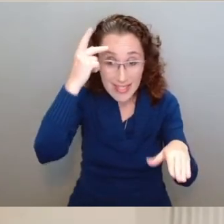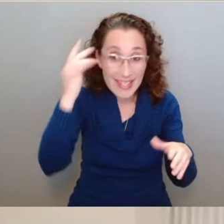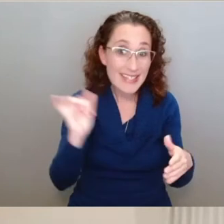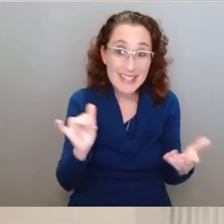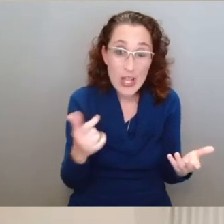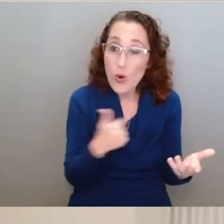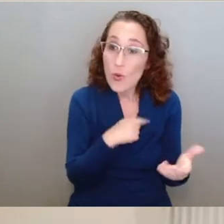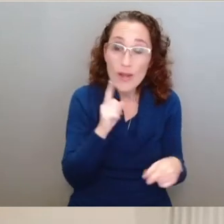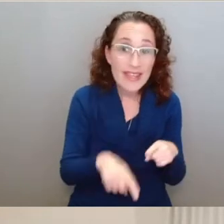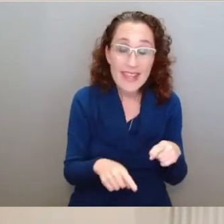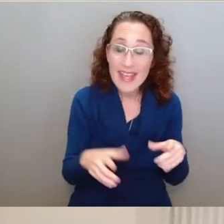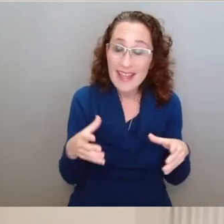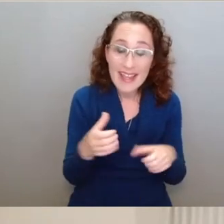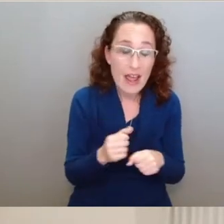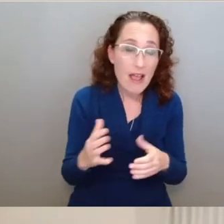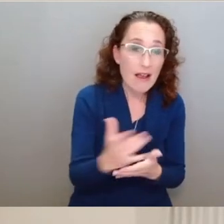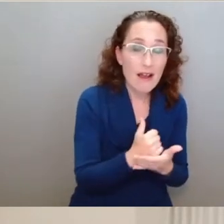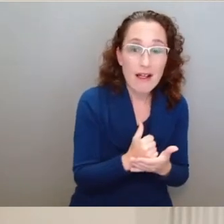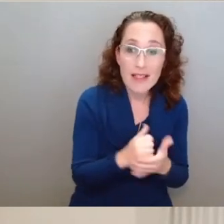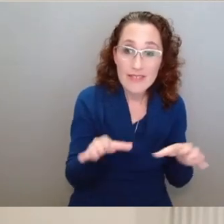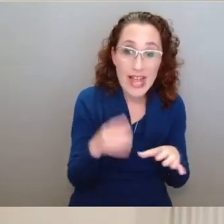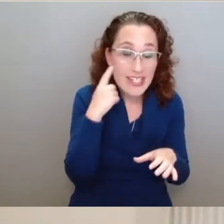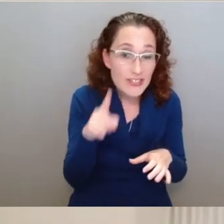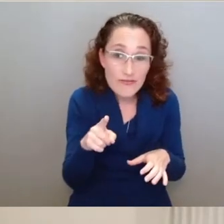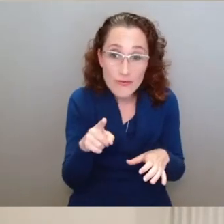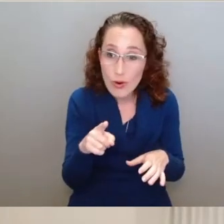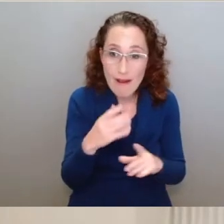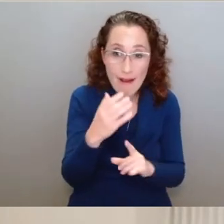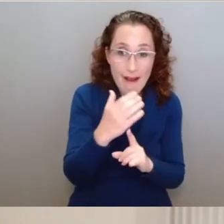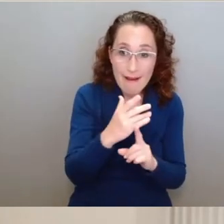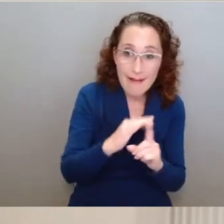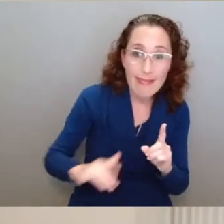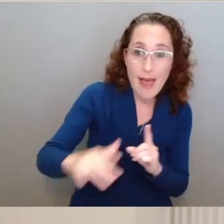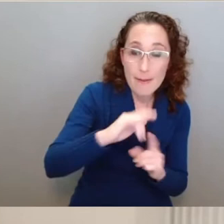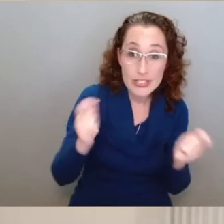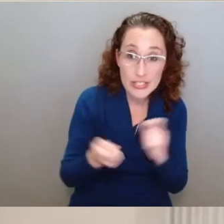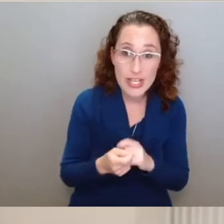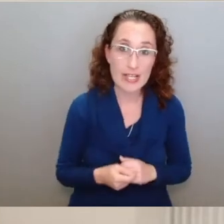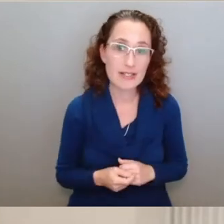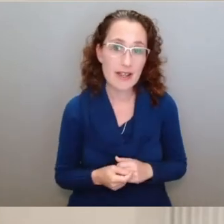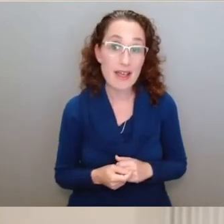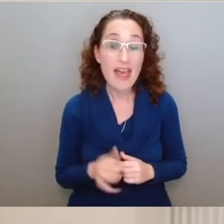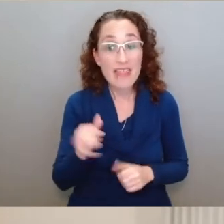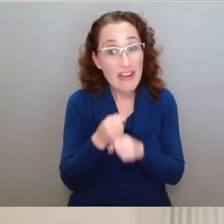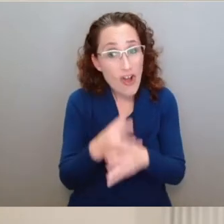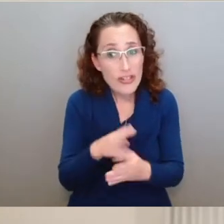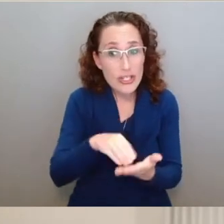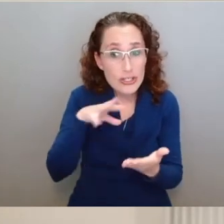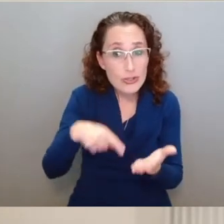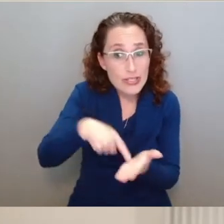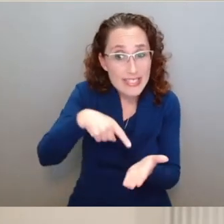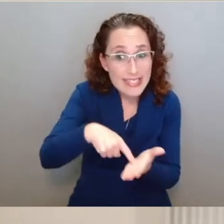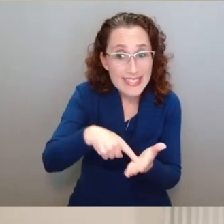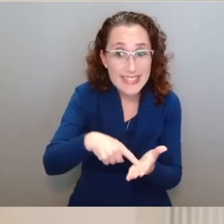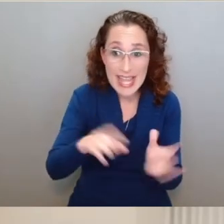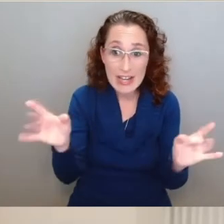collective action to address climate change. Drained pool politics in the creation of the student debt crisis and the shortchanging of funding